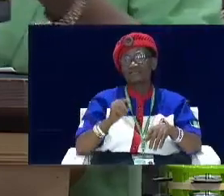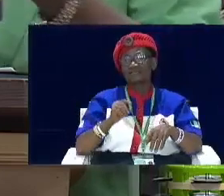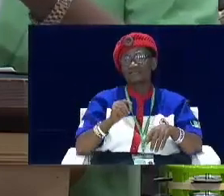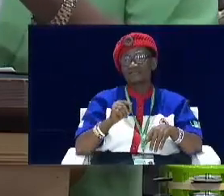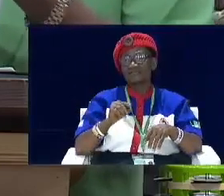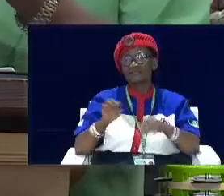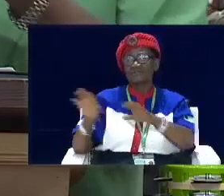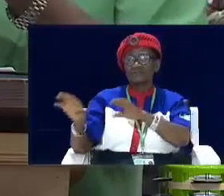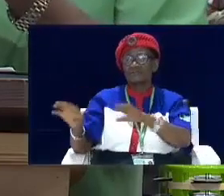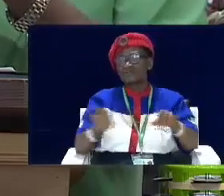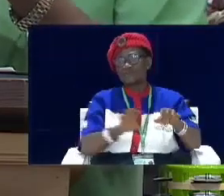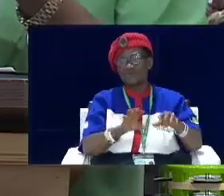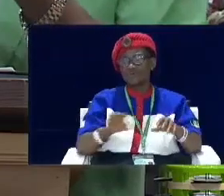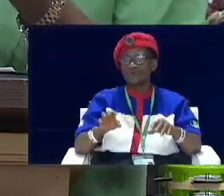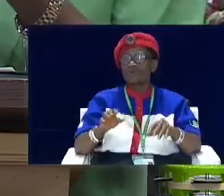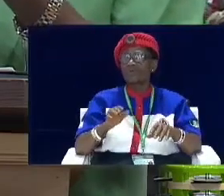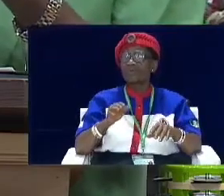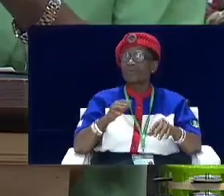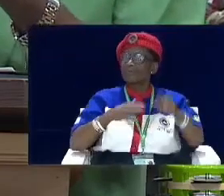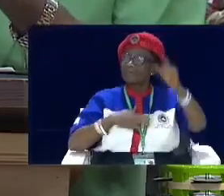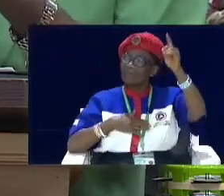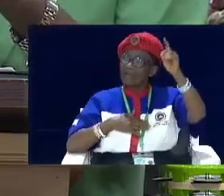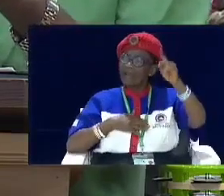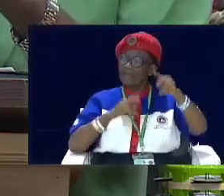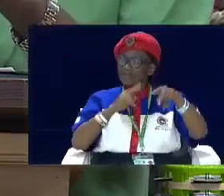Do my prophets no harm.